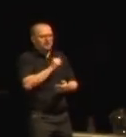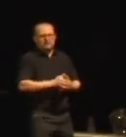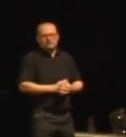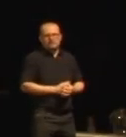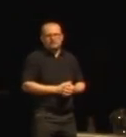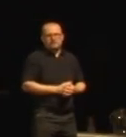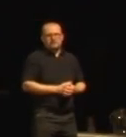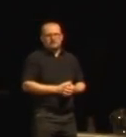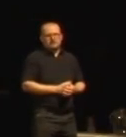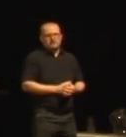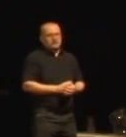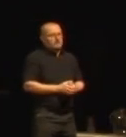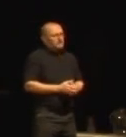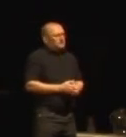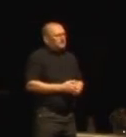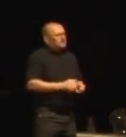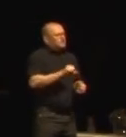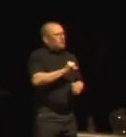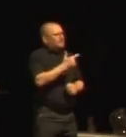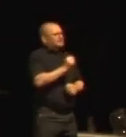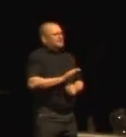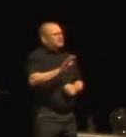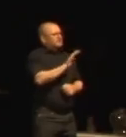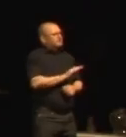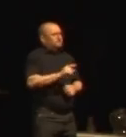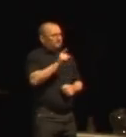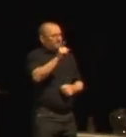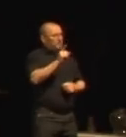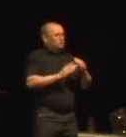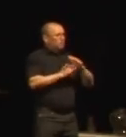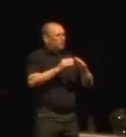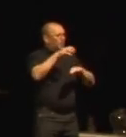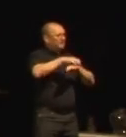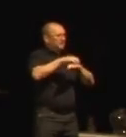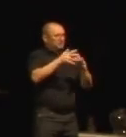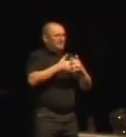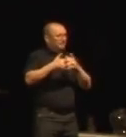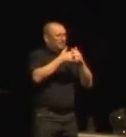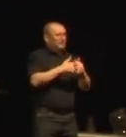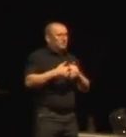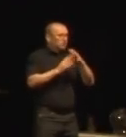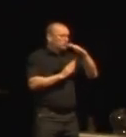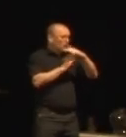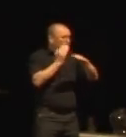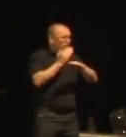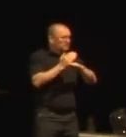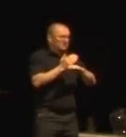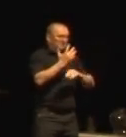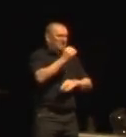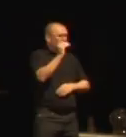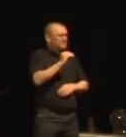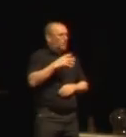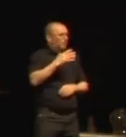So in the 1970s, top orchestras in the US were only about 5% women. At the time, there were lots of reasons given for